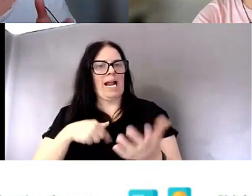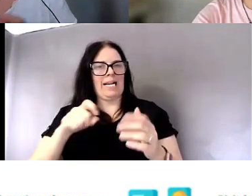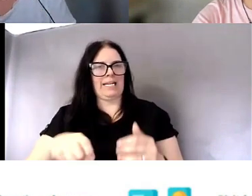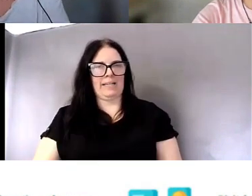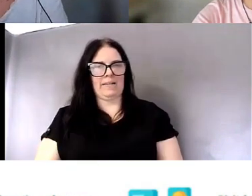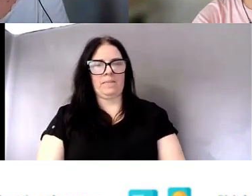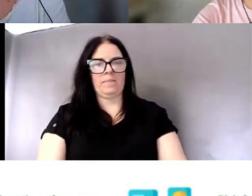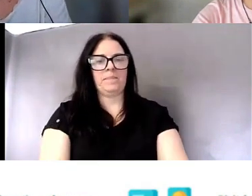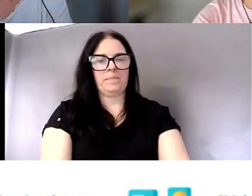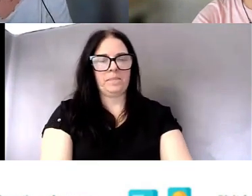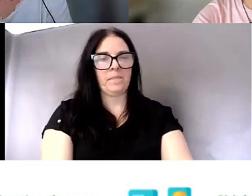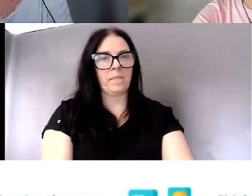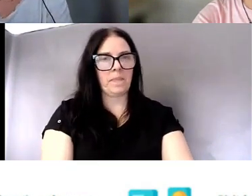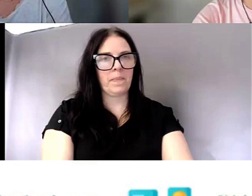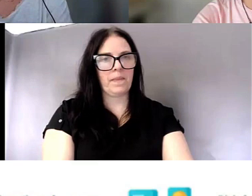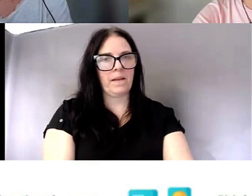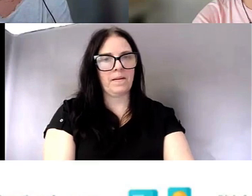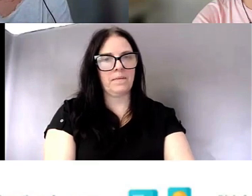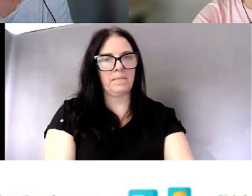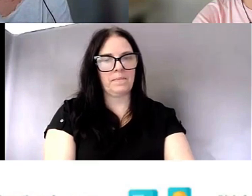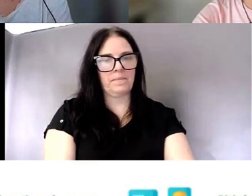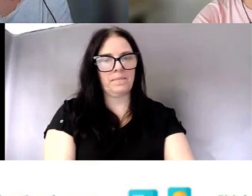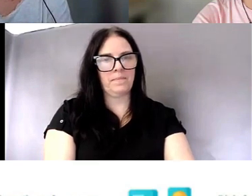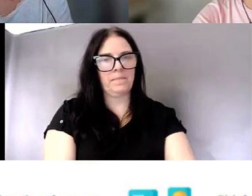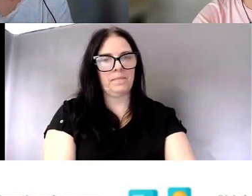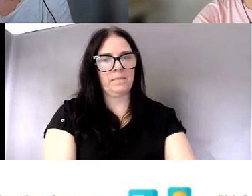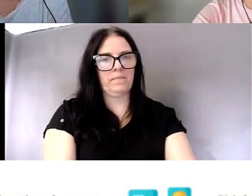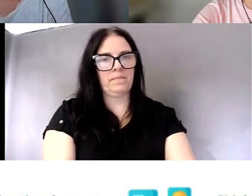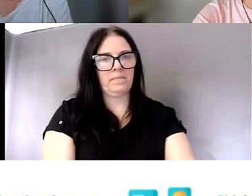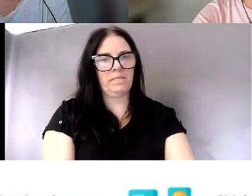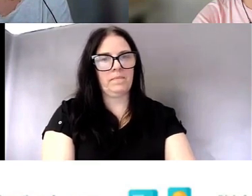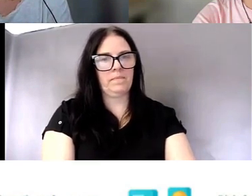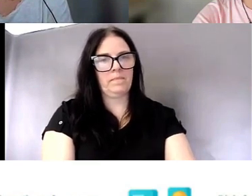context and who you're teaching.